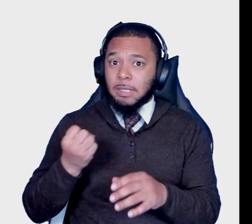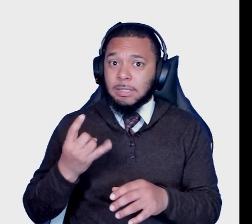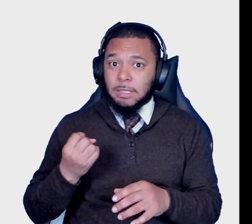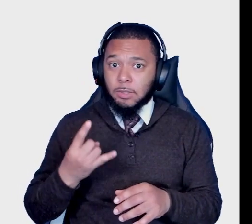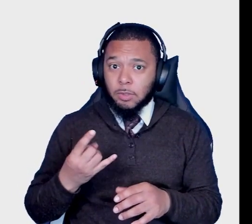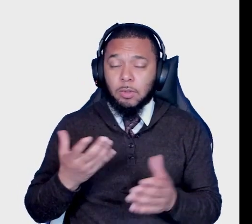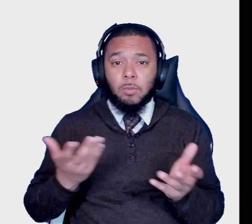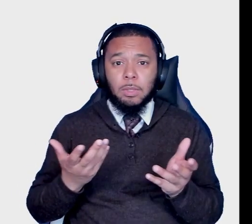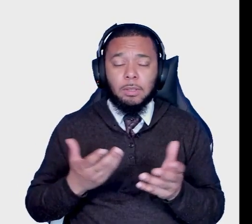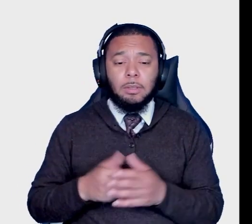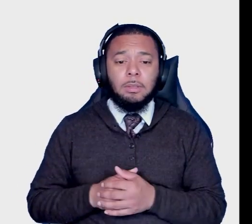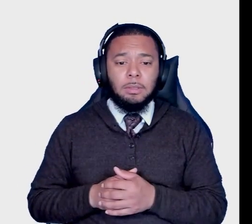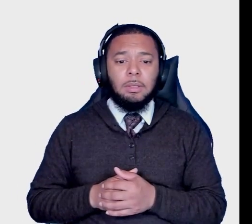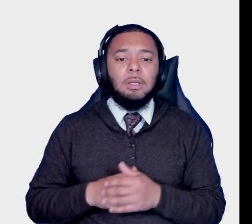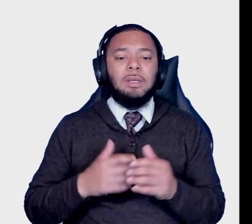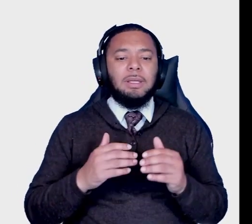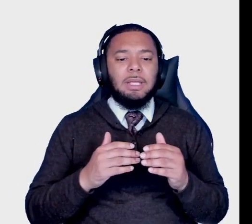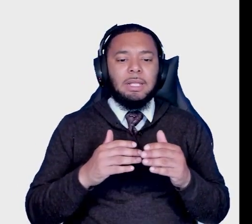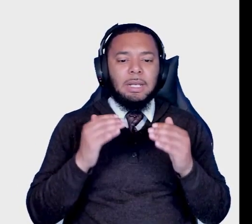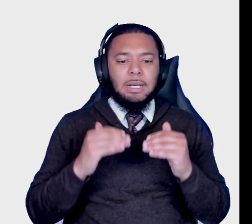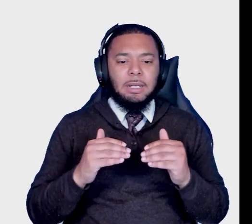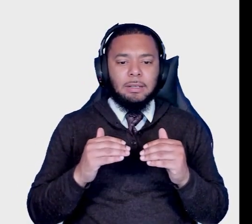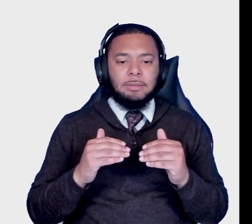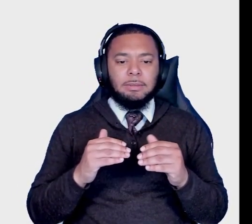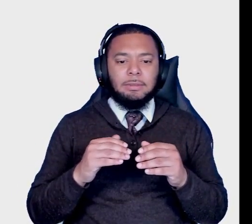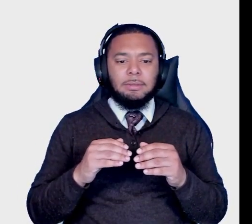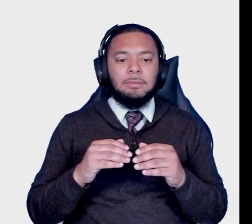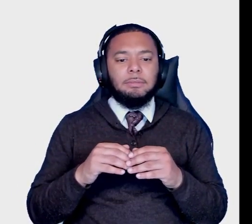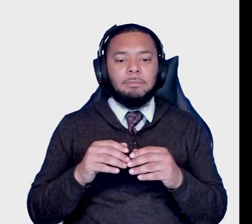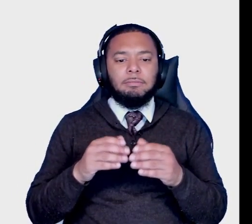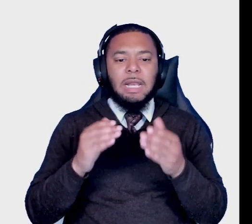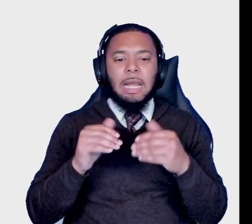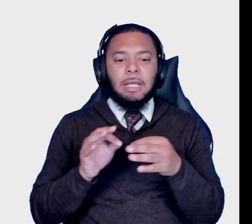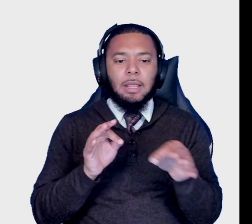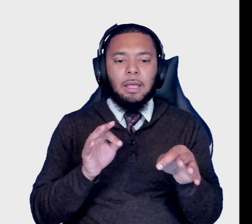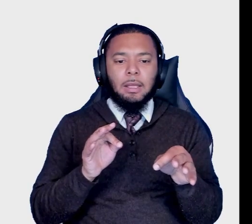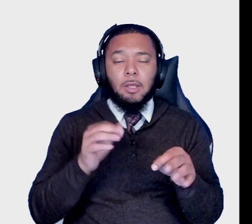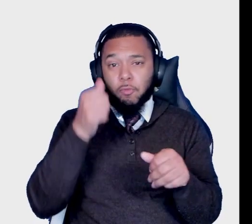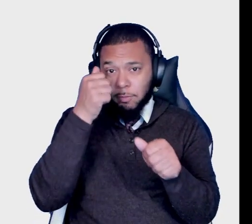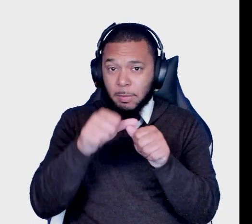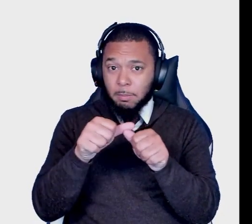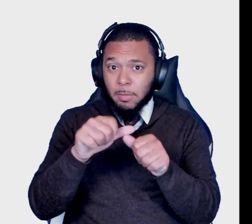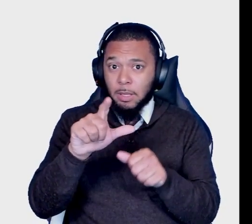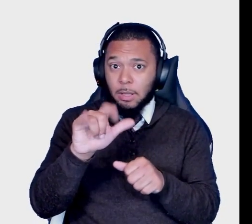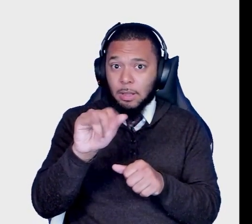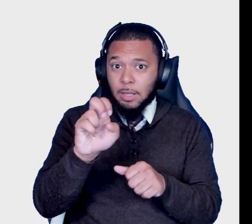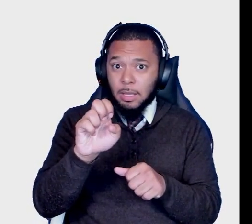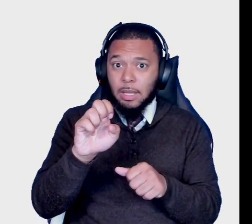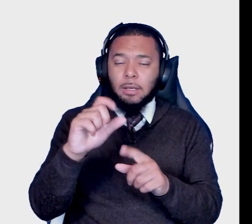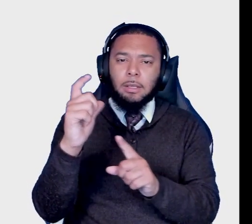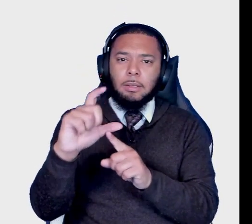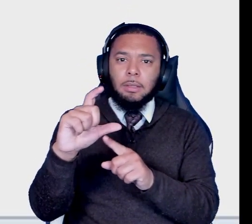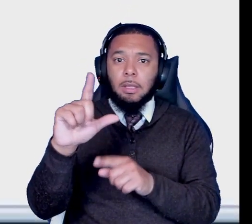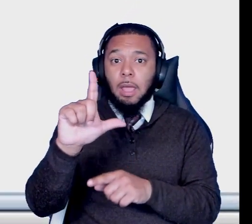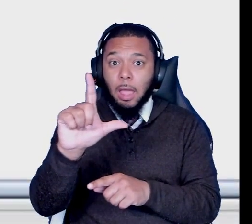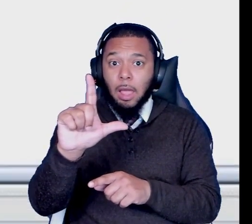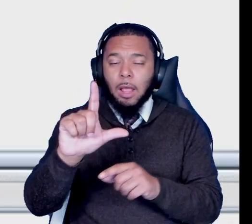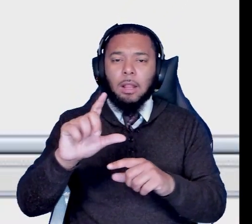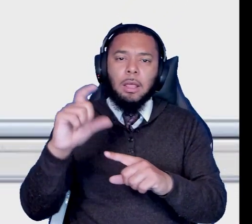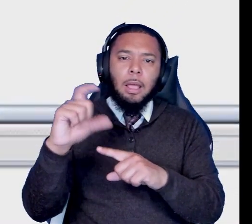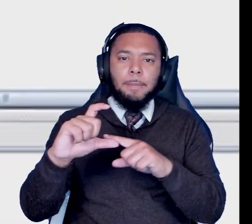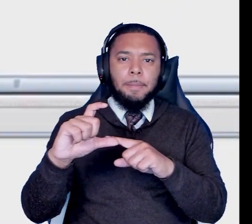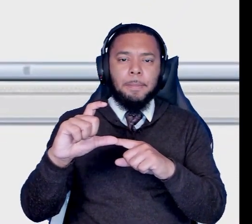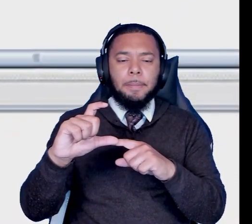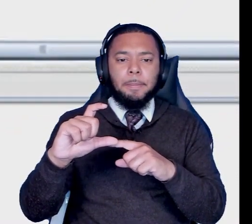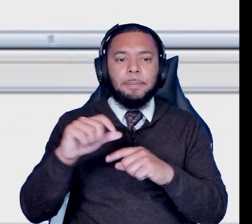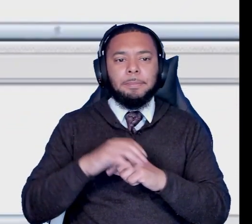dot next line. Line has a capital L. So currently,